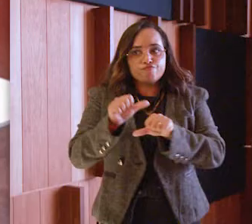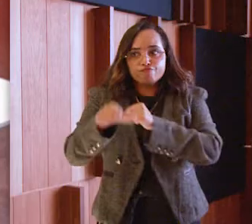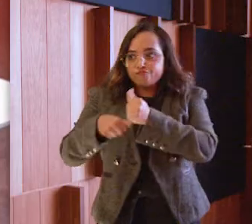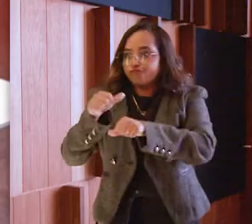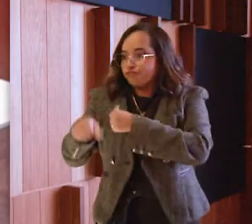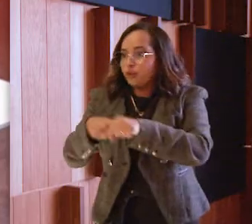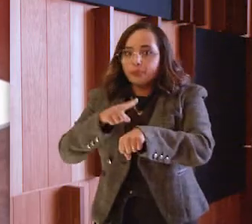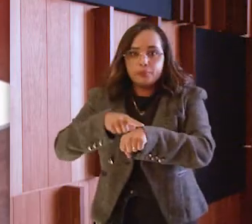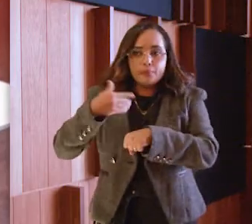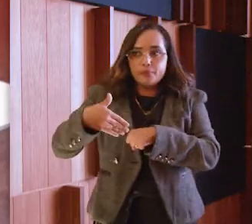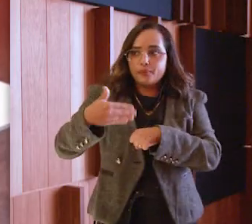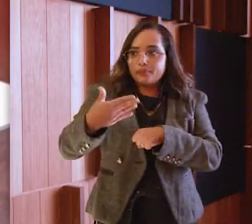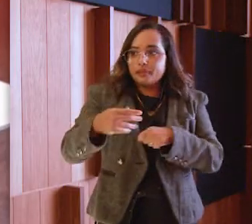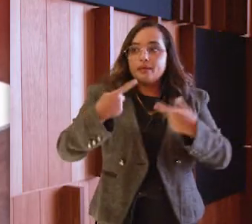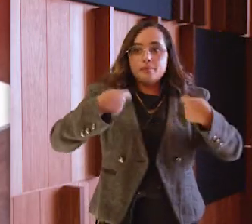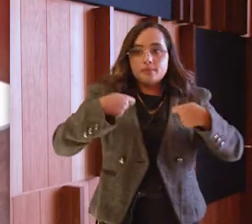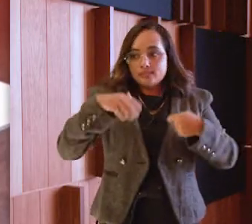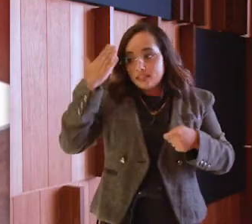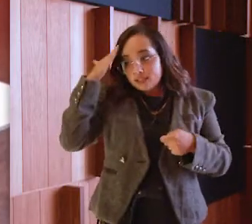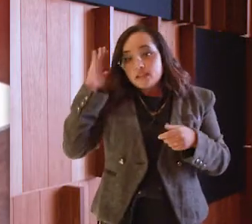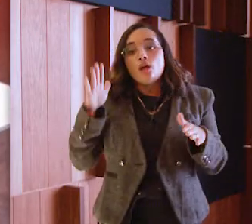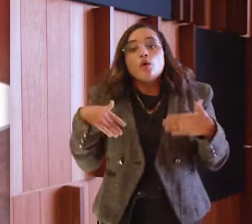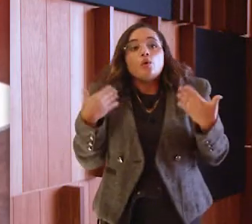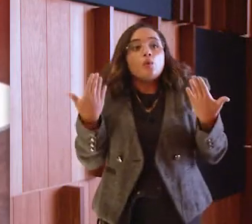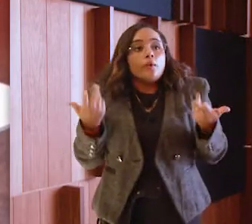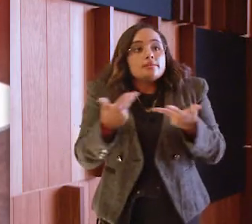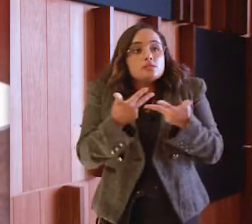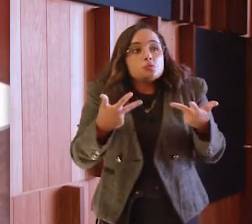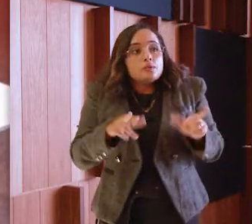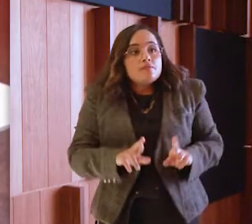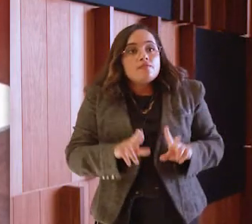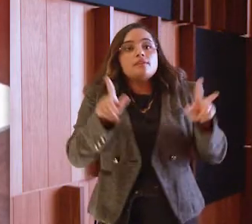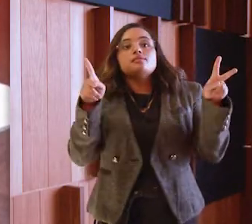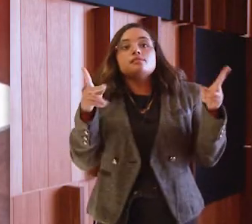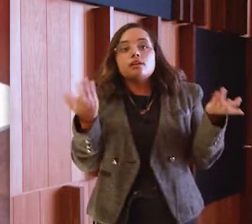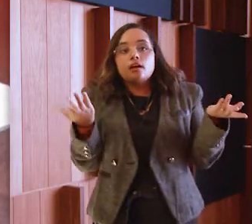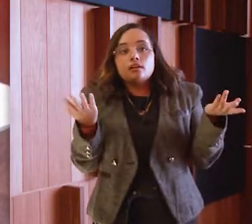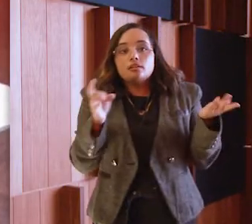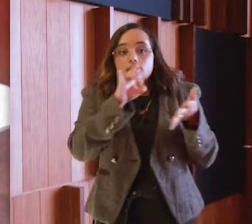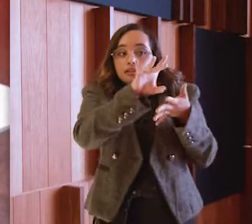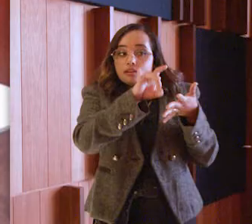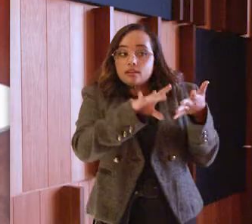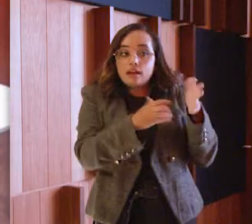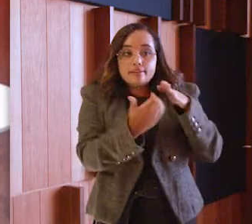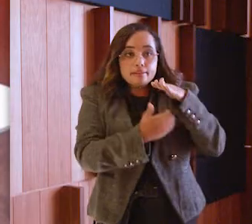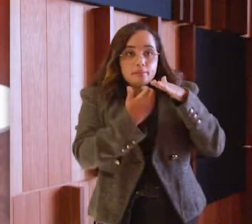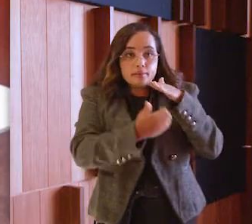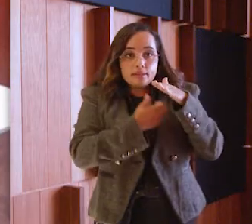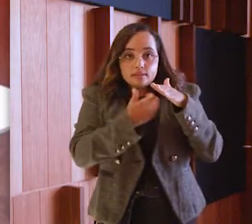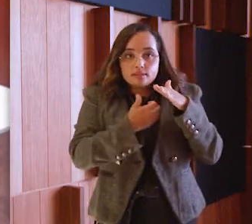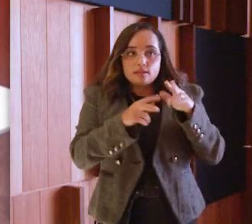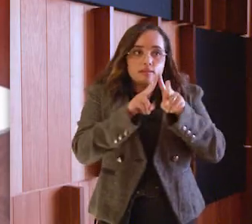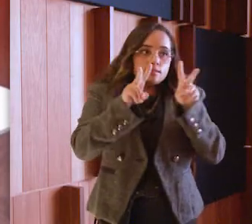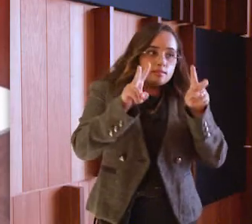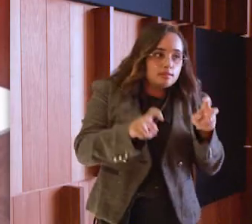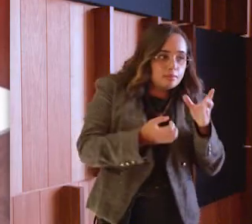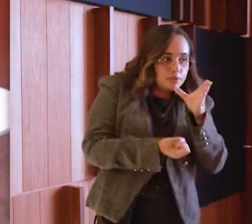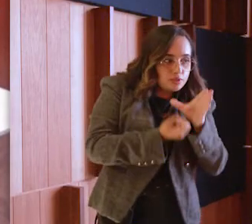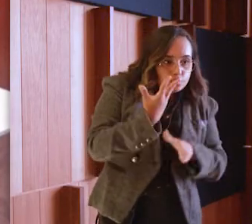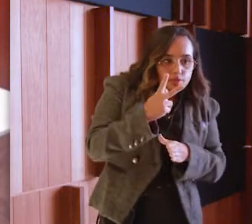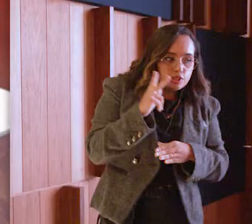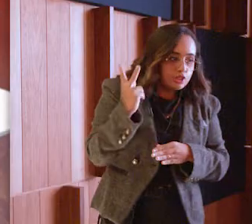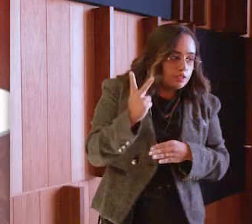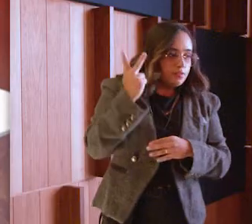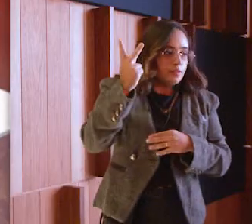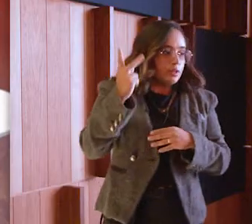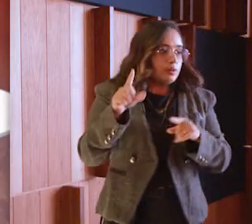things that really differentiate each company and create that value? What are the sources of value in step 1?